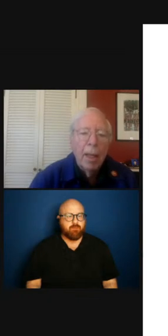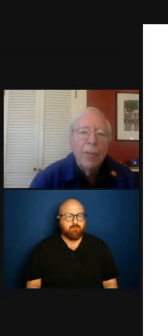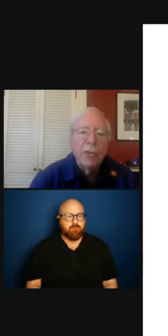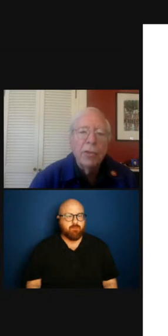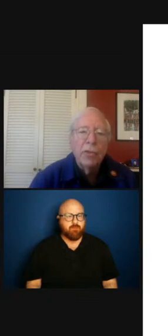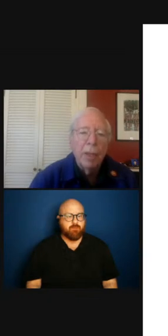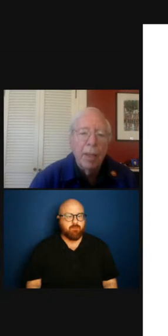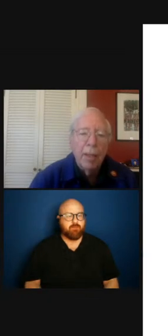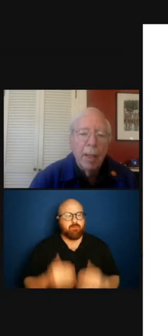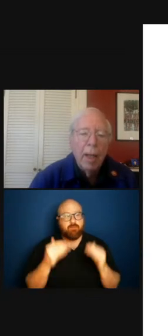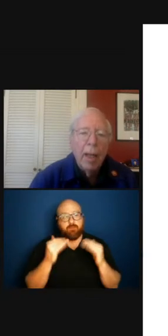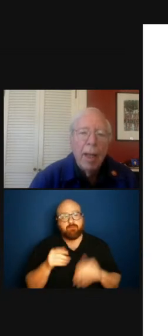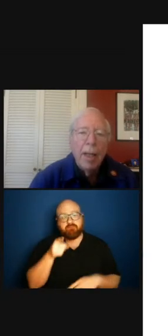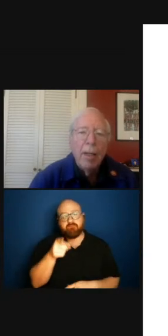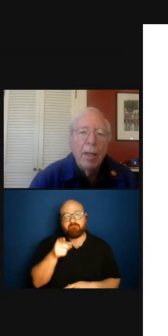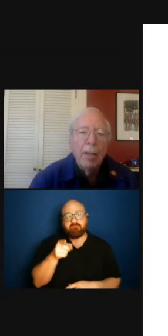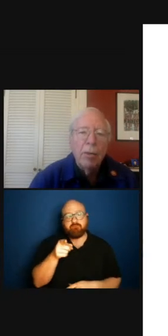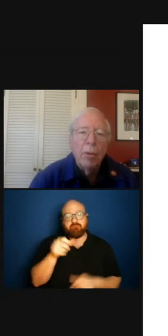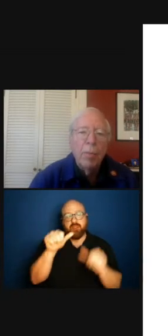This is